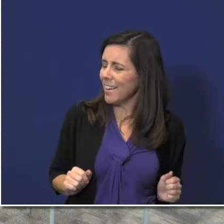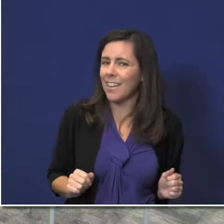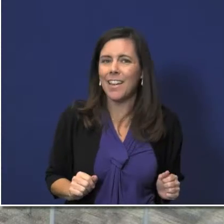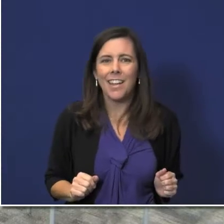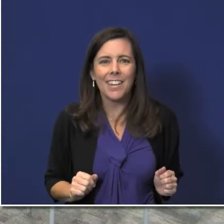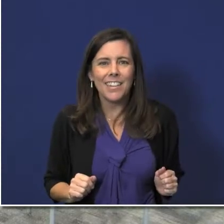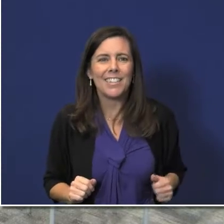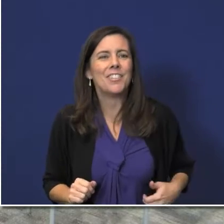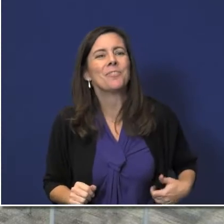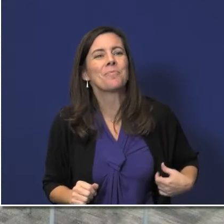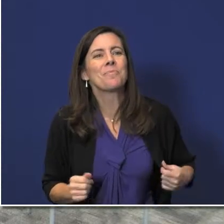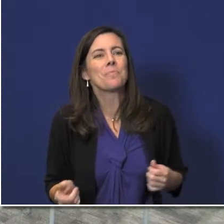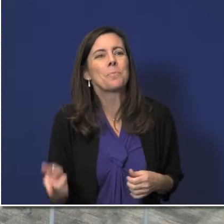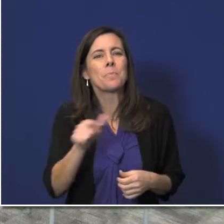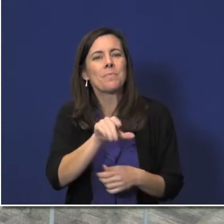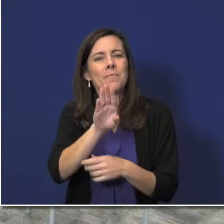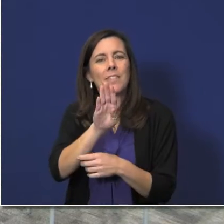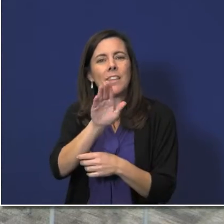Blackshear.